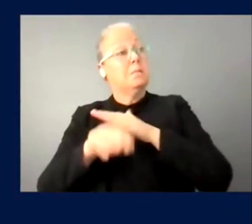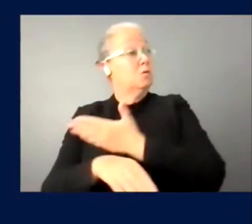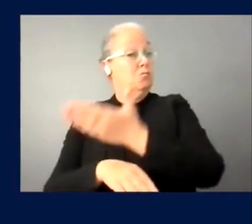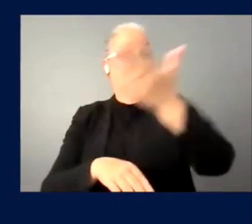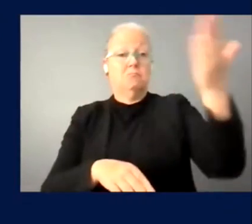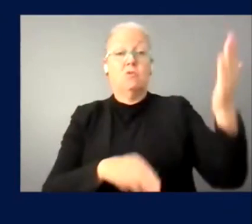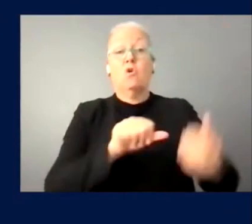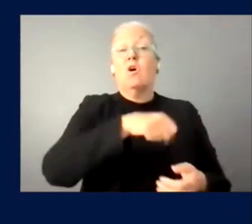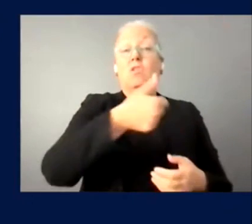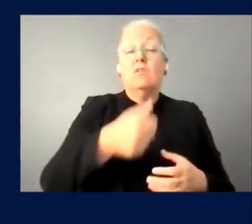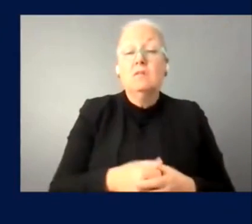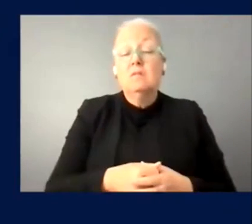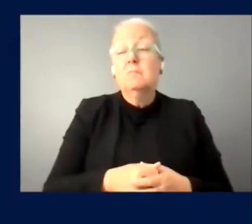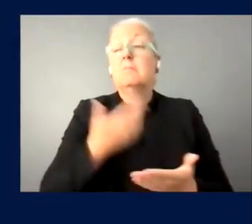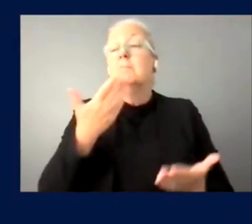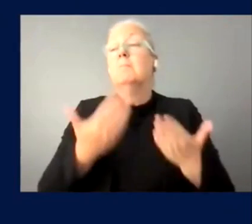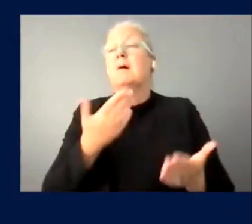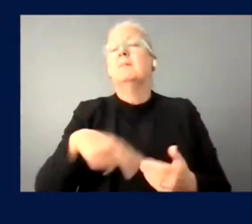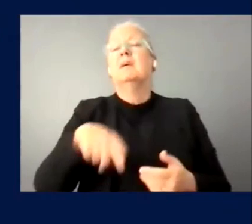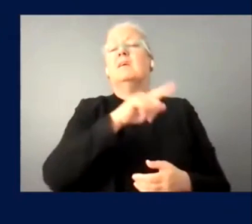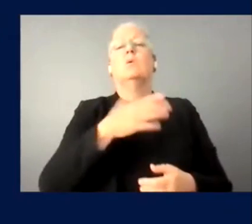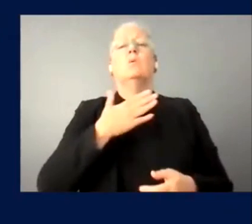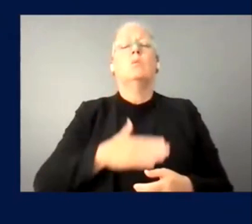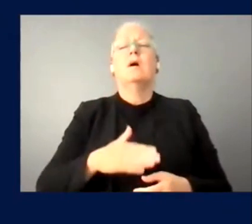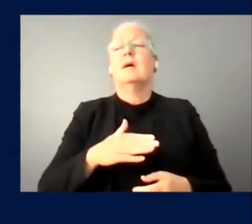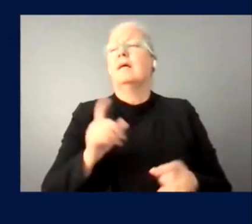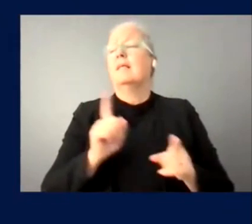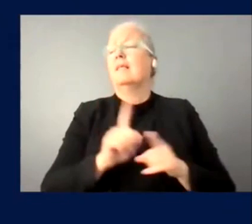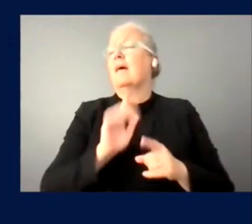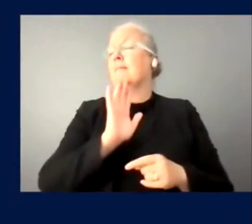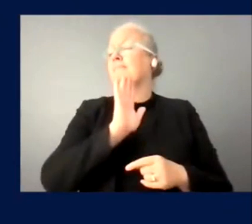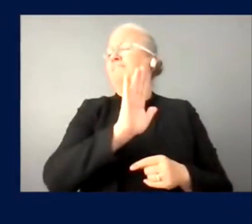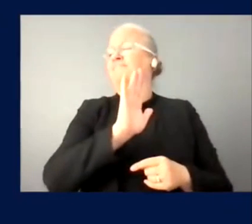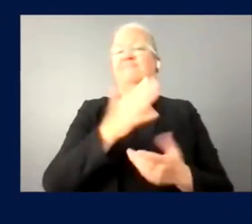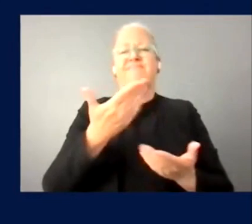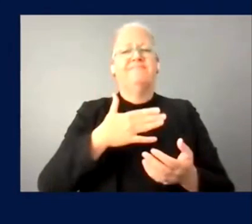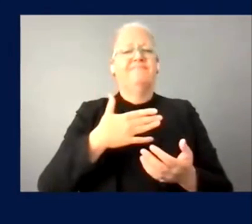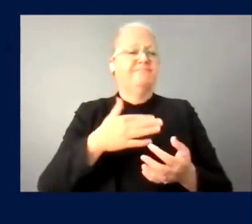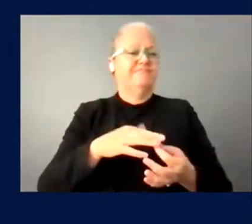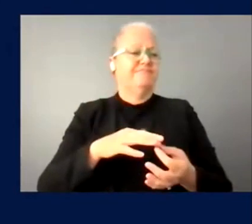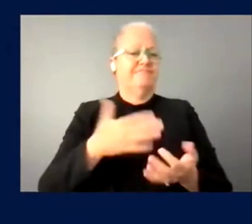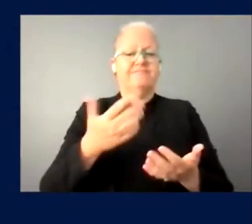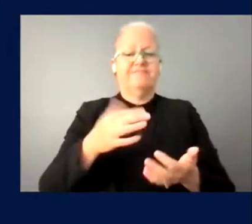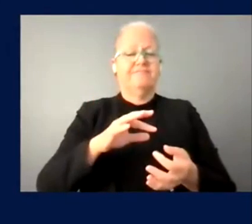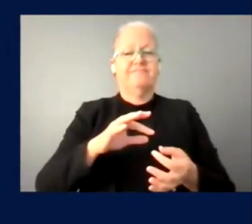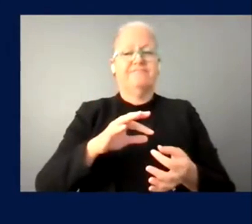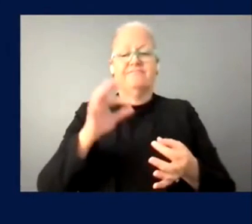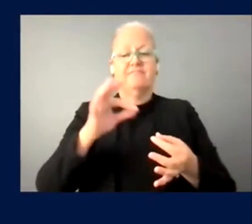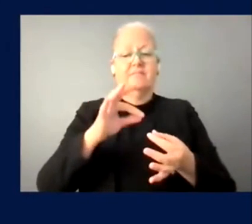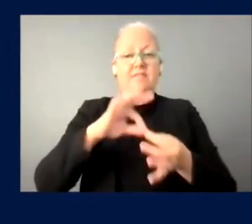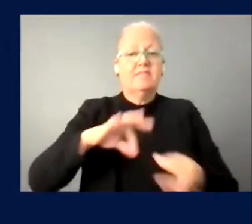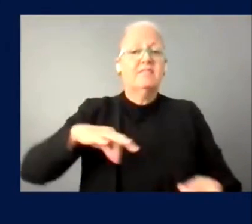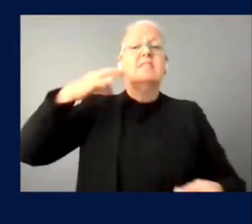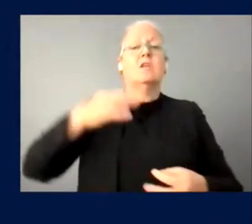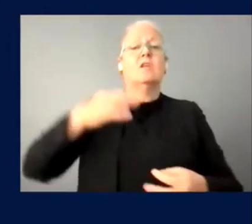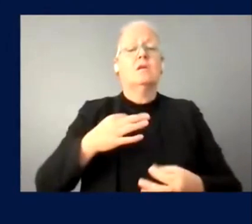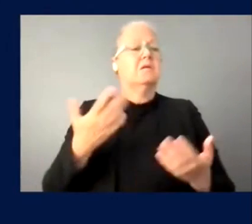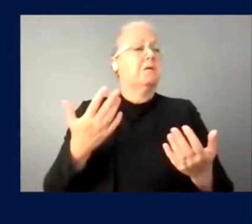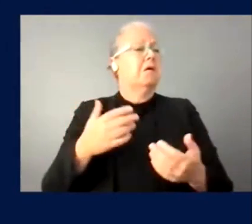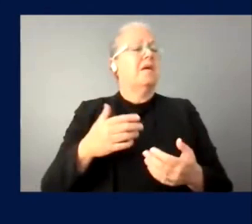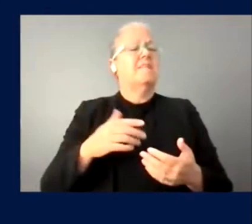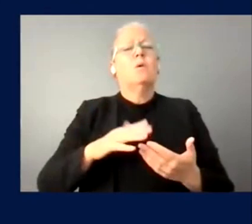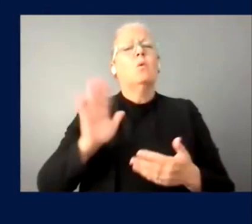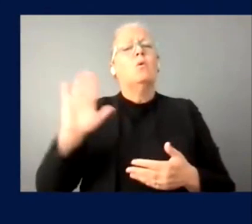that might need to change medical equipment. So people with a stoma, for example, will need to make use of the